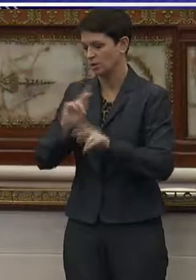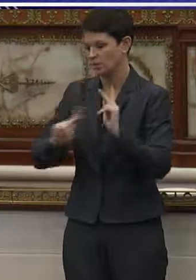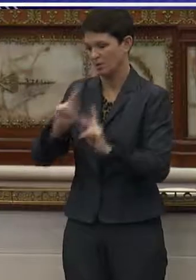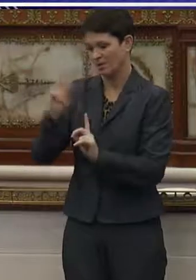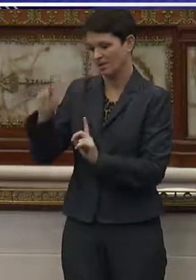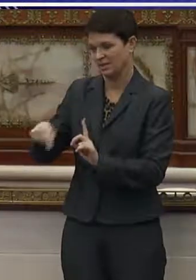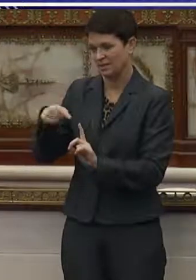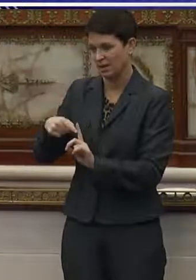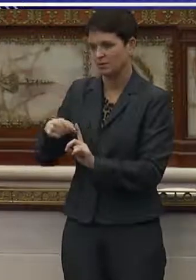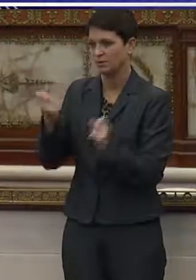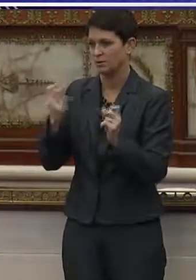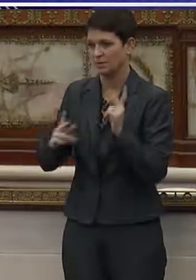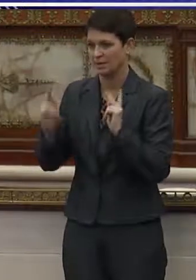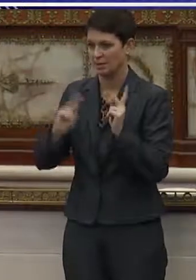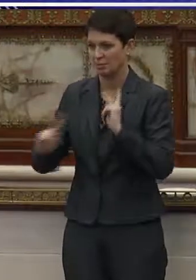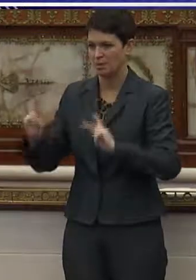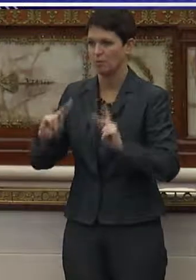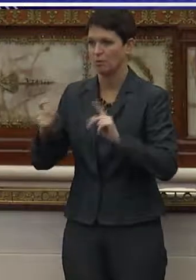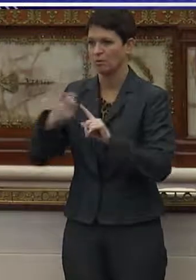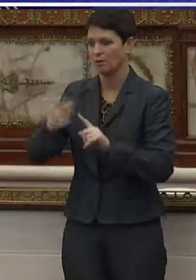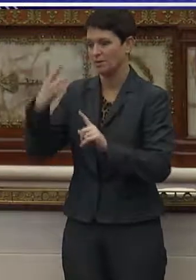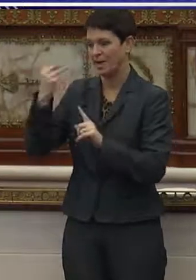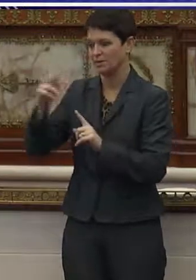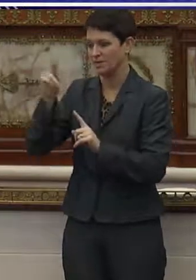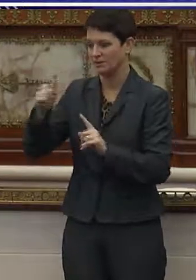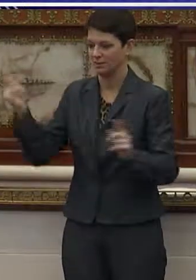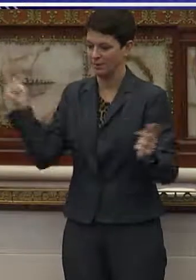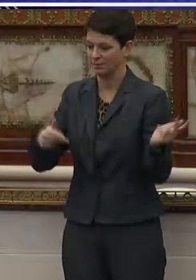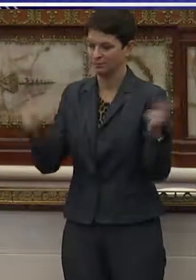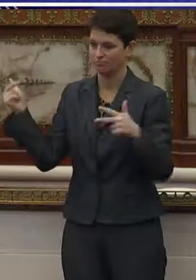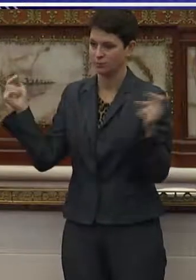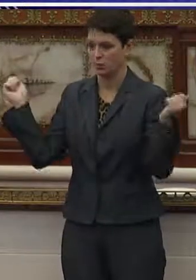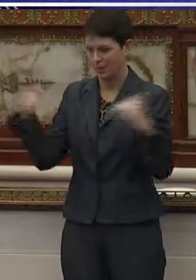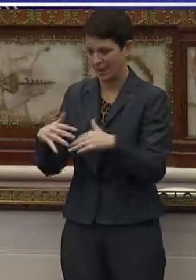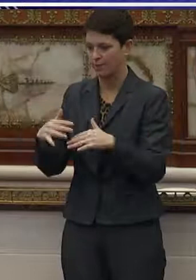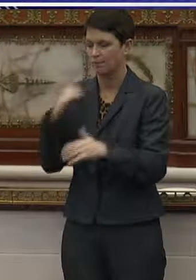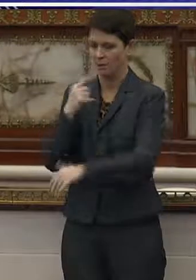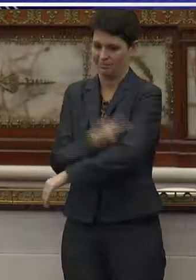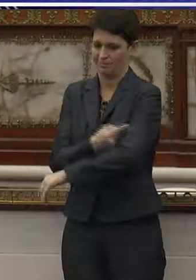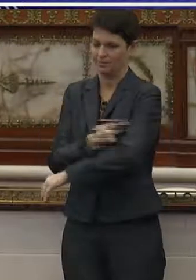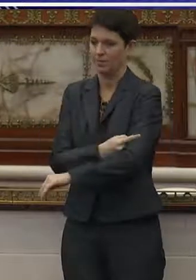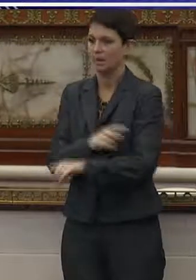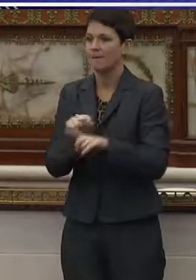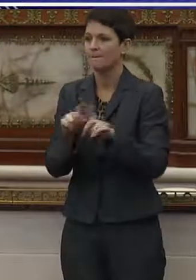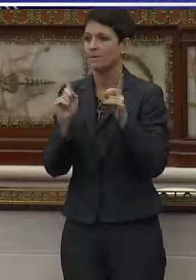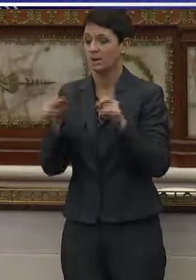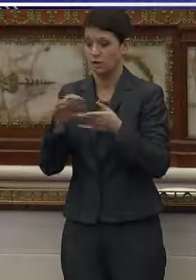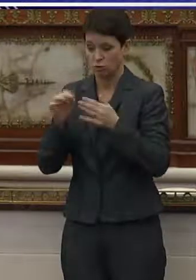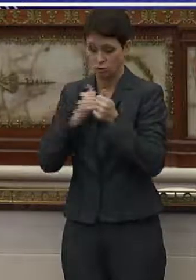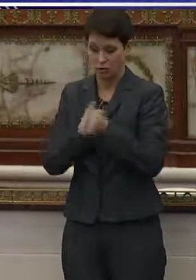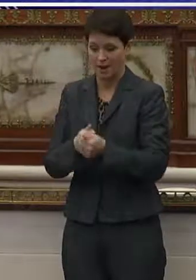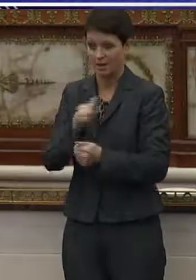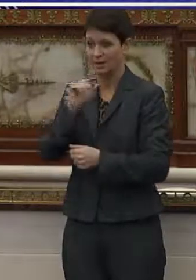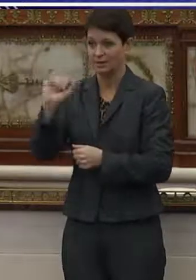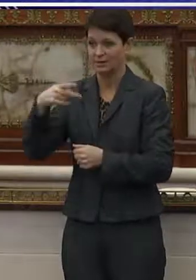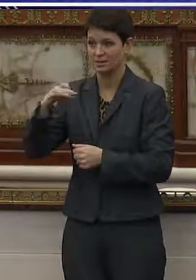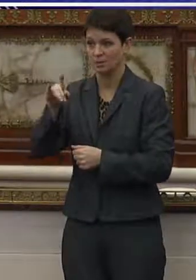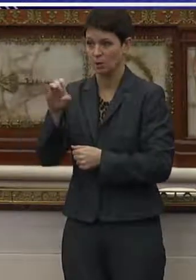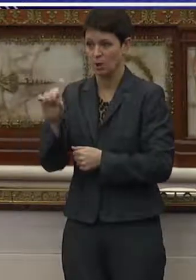Philadelphians. I mean, there were plenty of individuals who came from outside of Philadelphia, et cetera, et cetera. So are you tracking zip